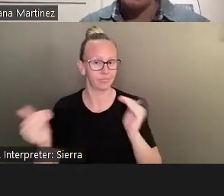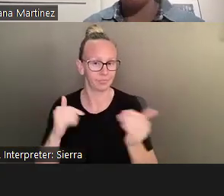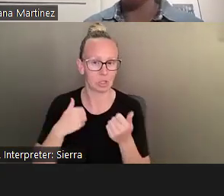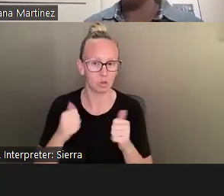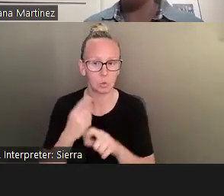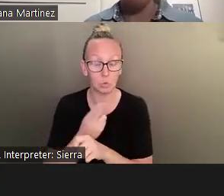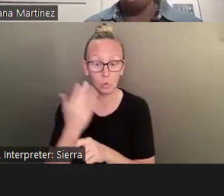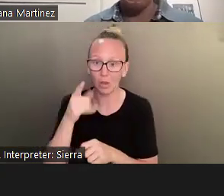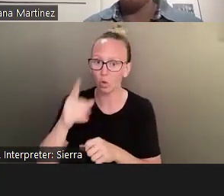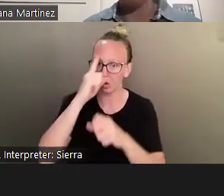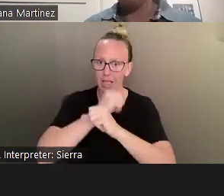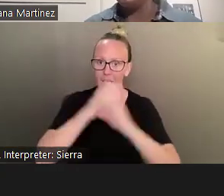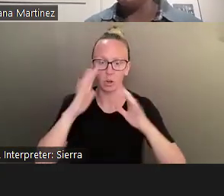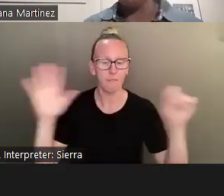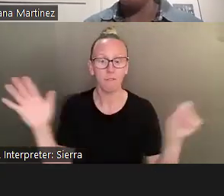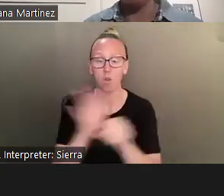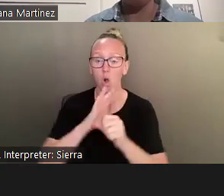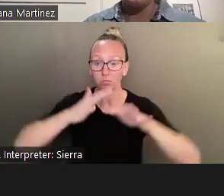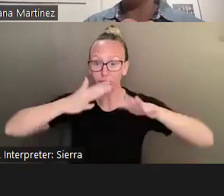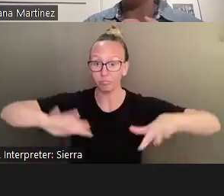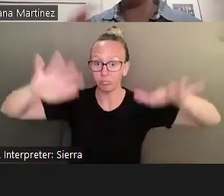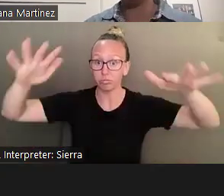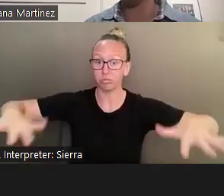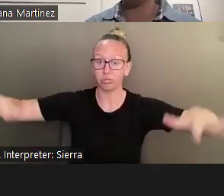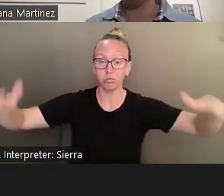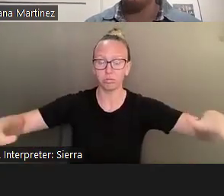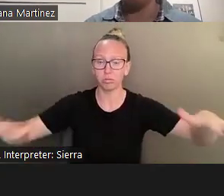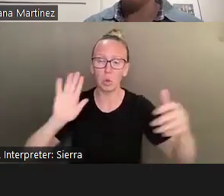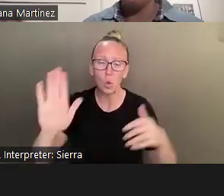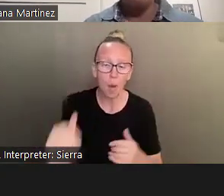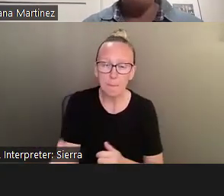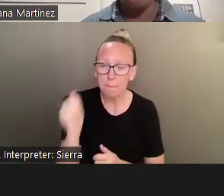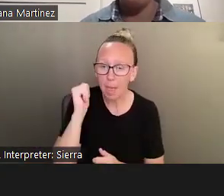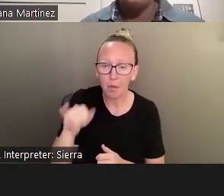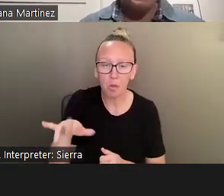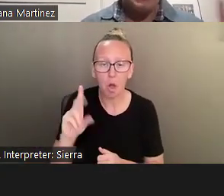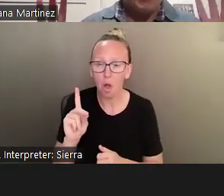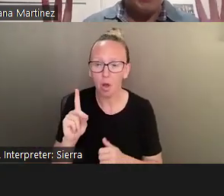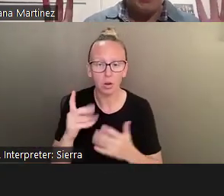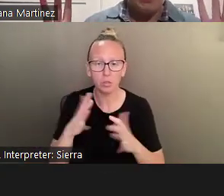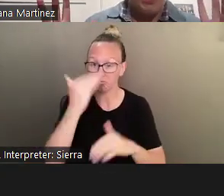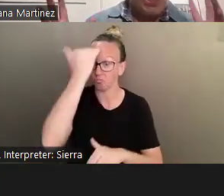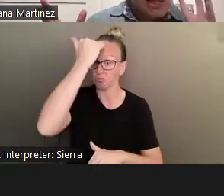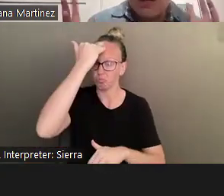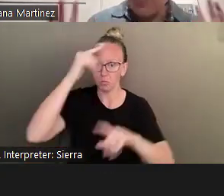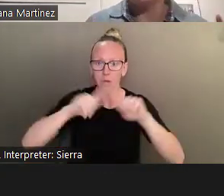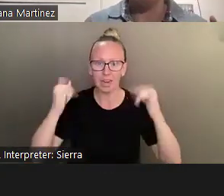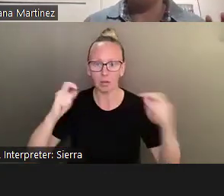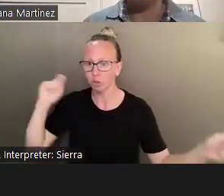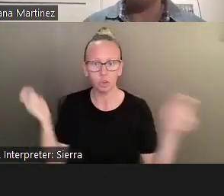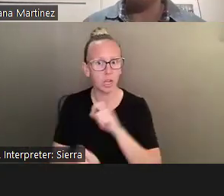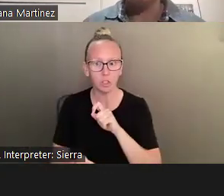your entire landscape is familiar, but it's changed in this fundamental way. Everything about it is